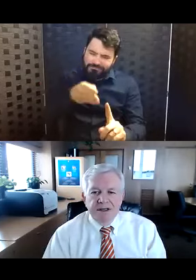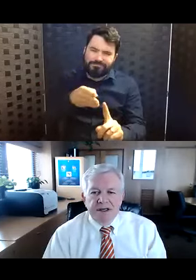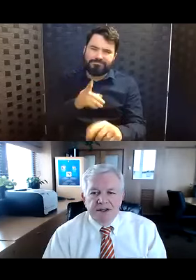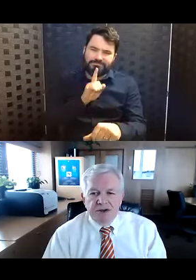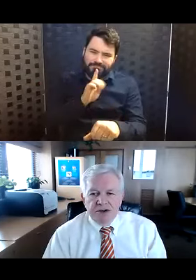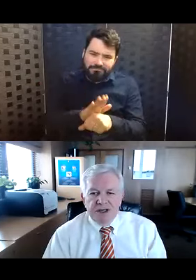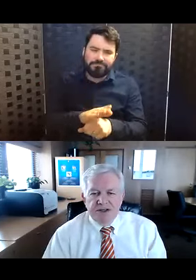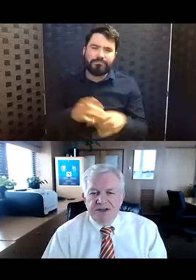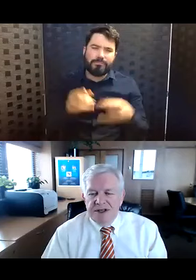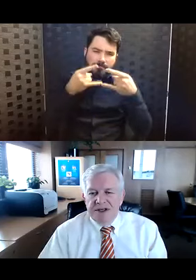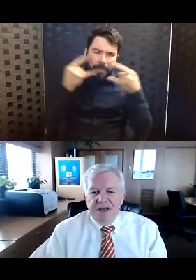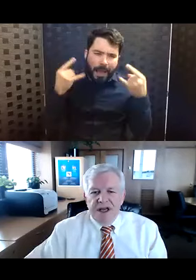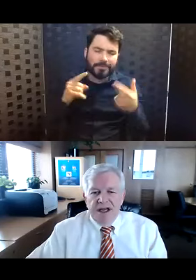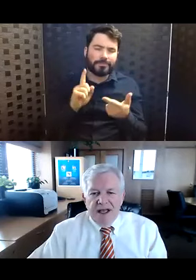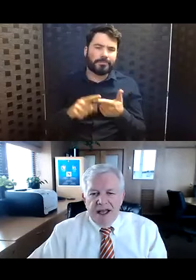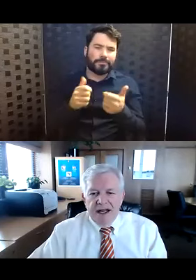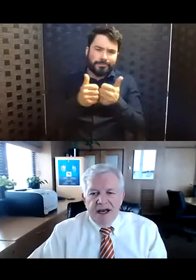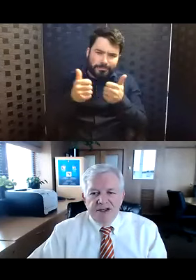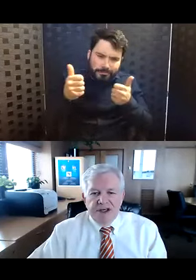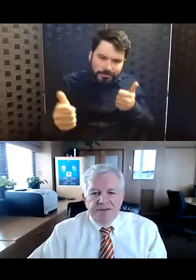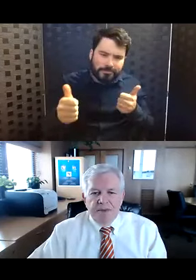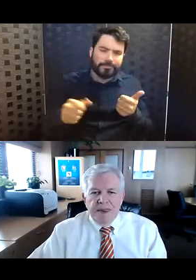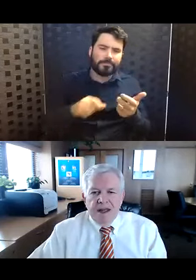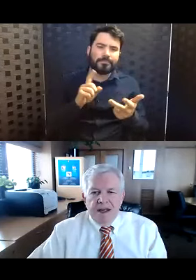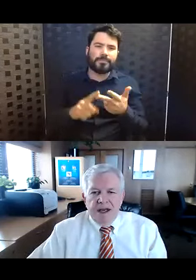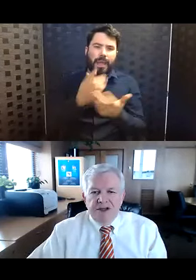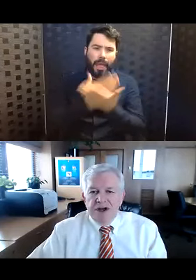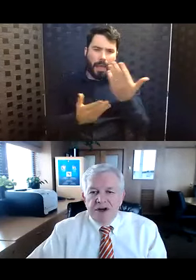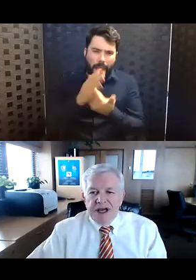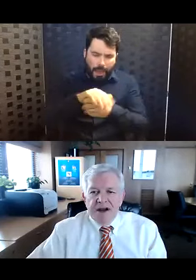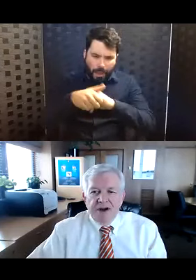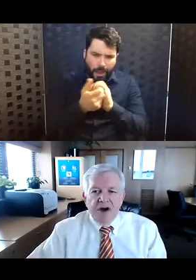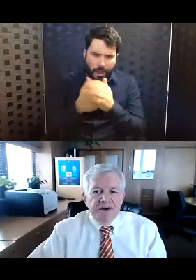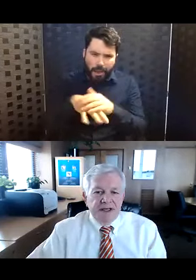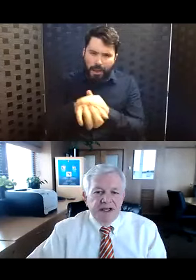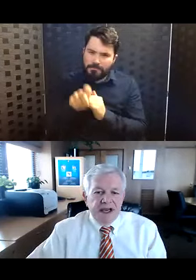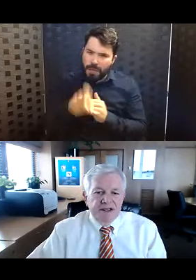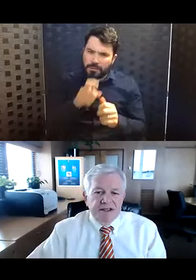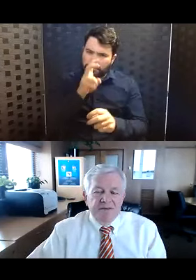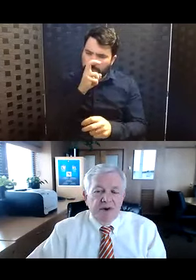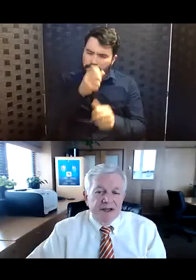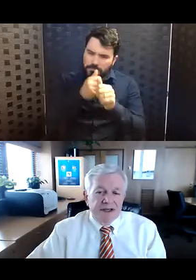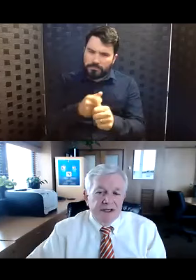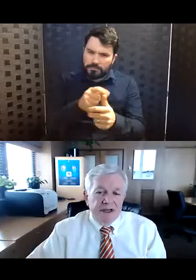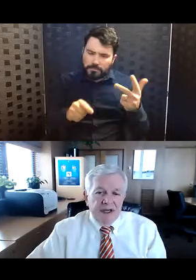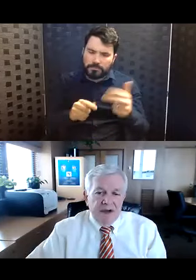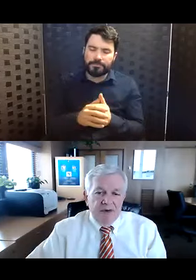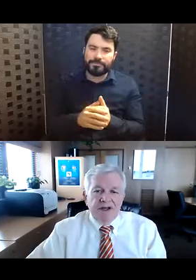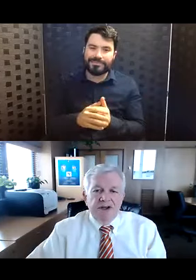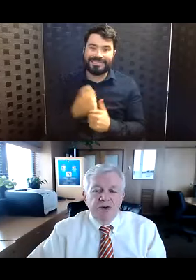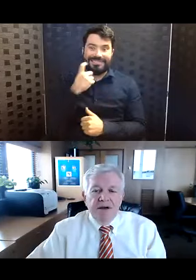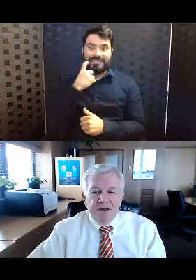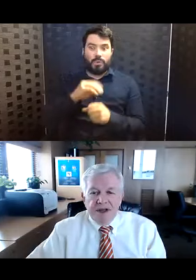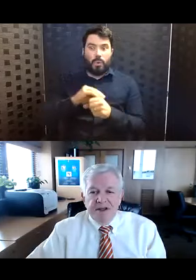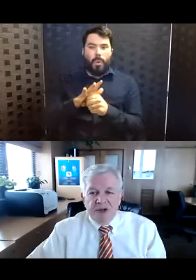masking, social distancing, and hand hygiene. As you'll hear today, our COVID-19 cases have been rising, and we need